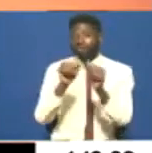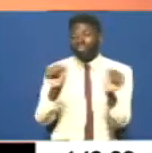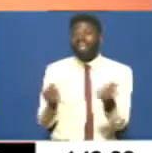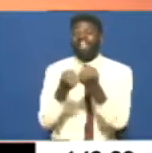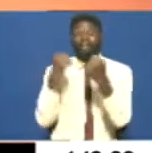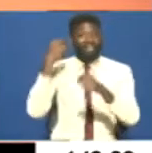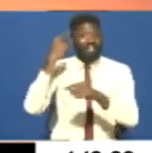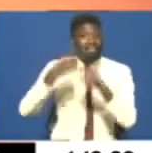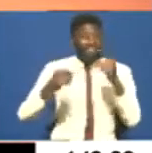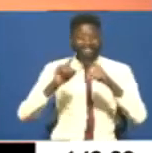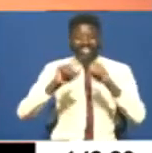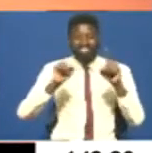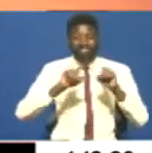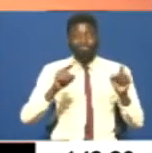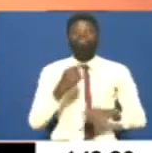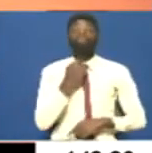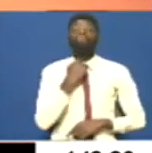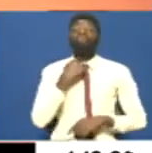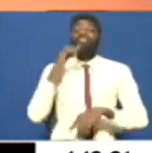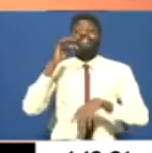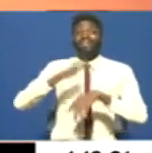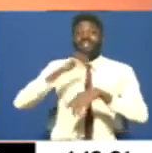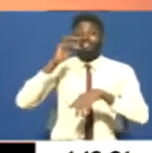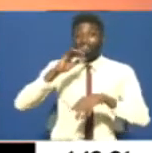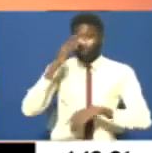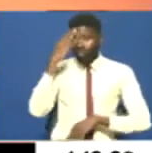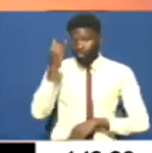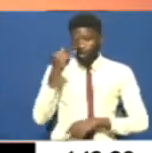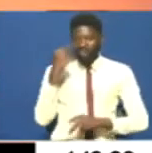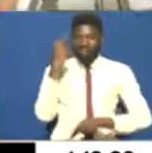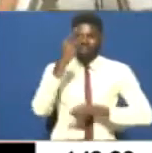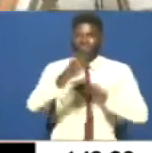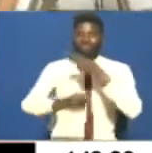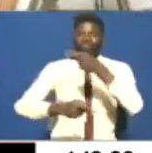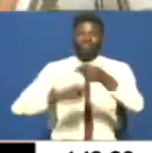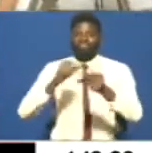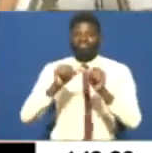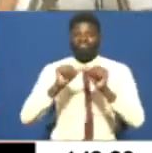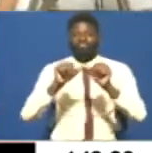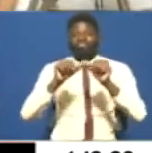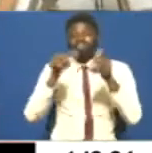different unions had been affected by the ongoing process.